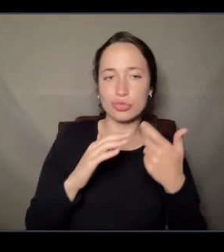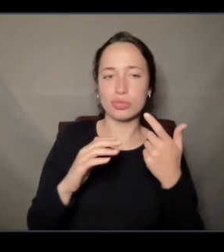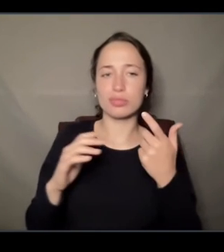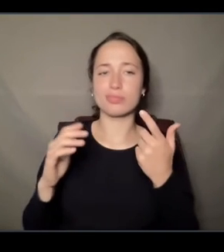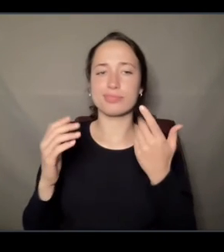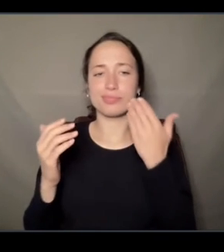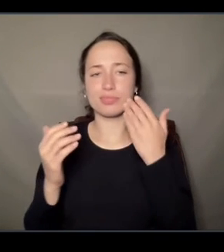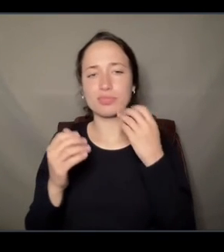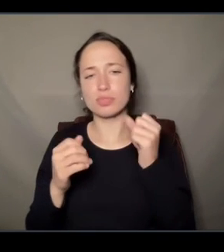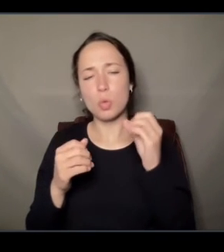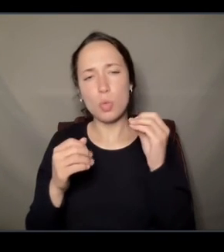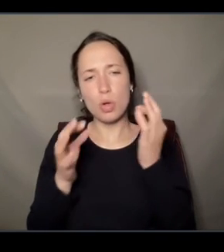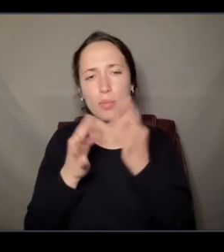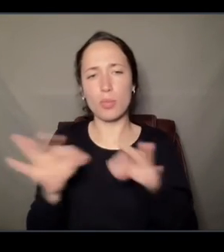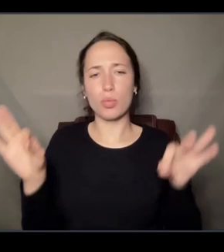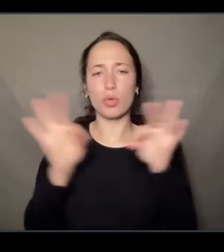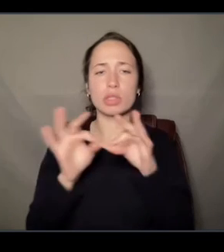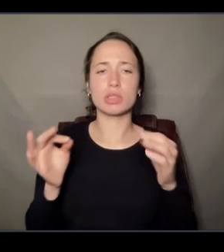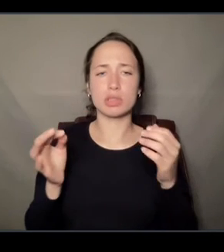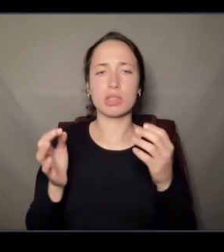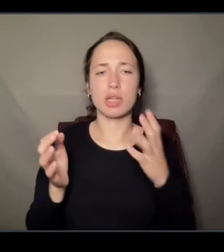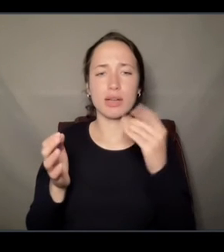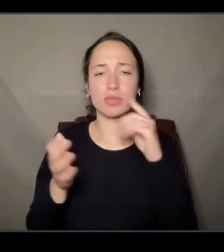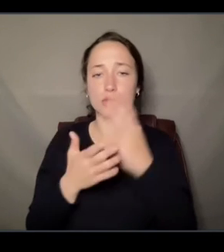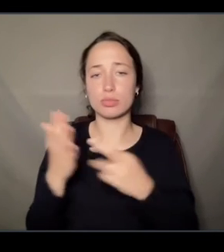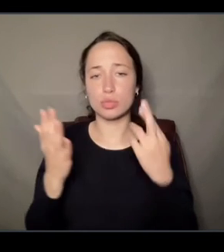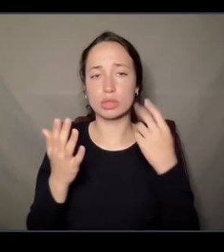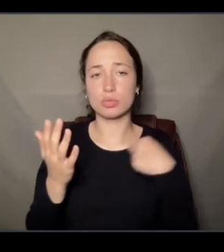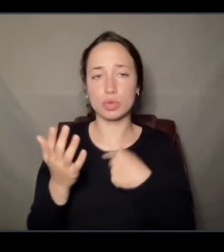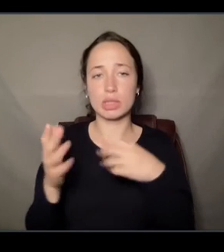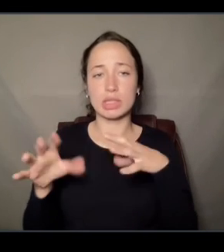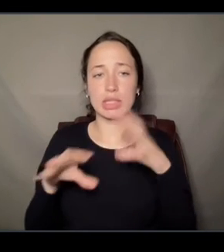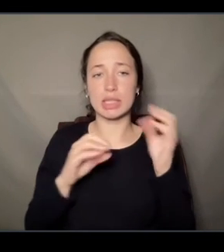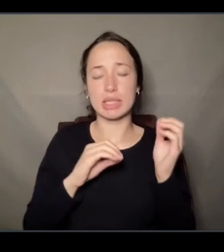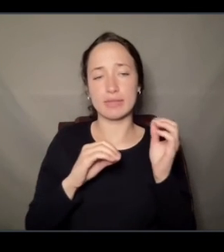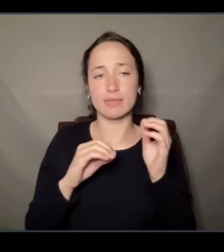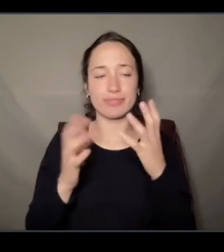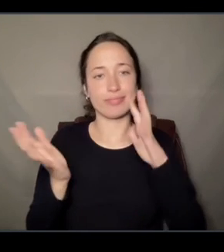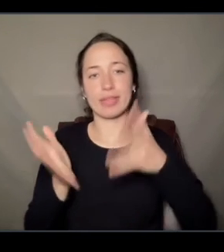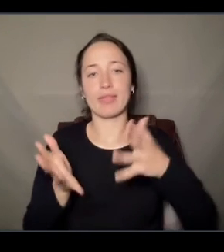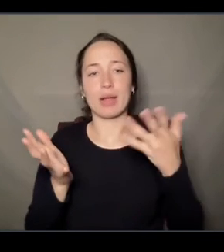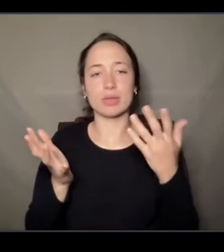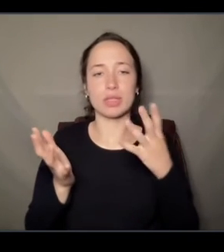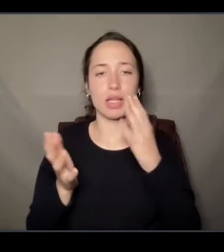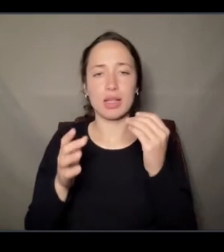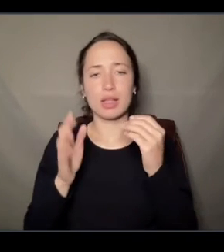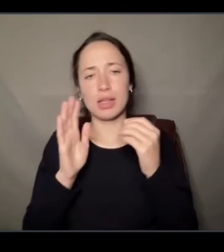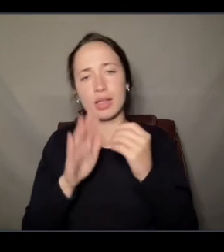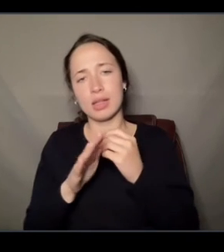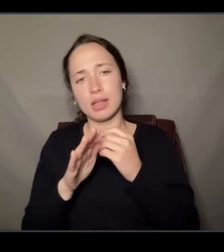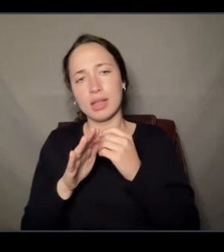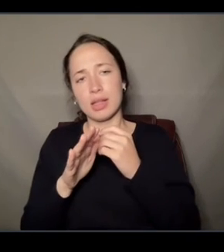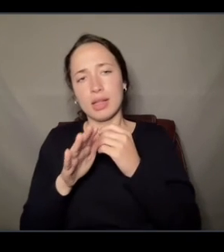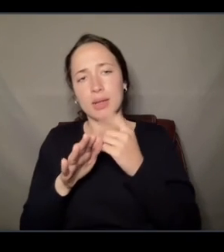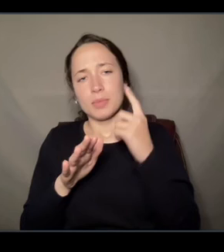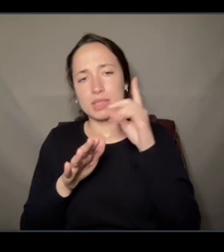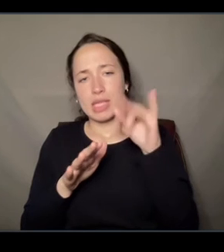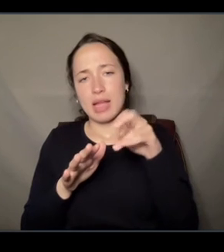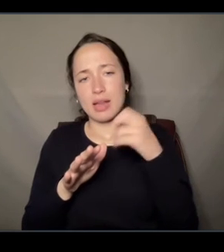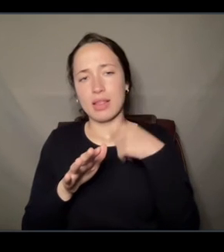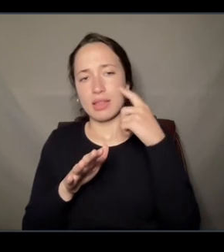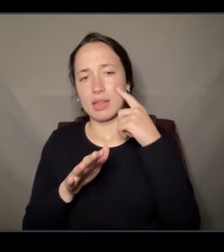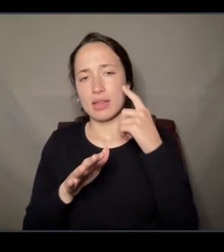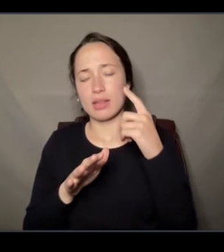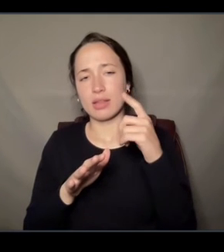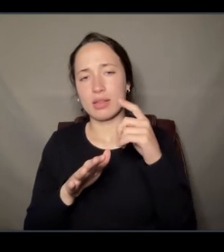It's so, so important. And for some reason, we leave that out. I don't know. And Diane, I